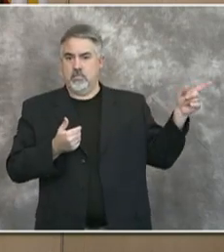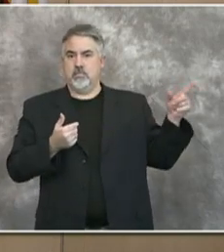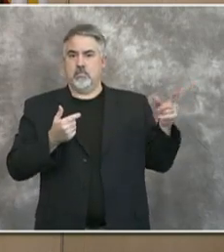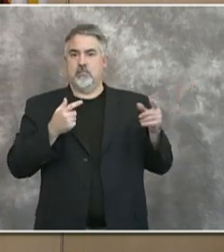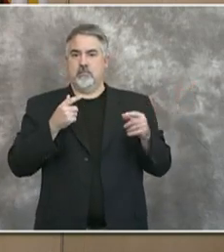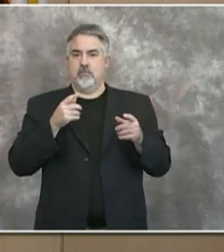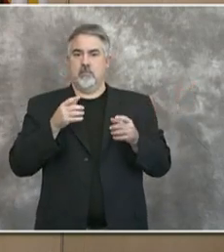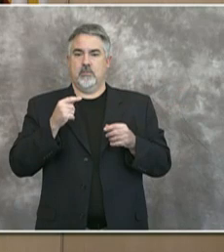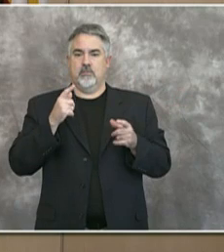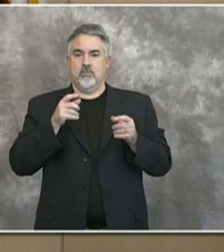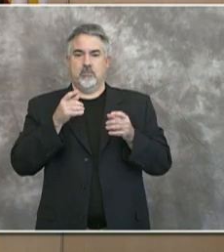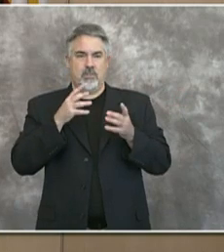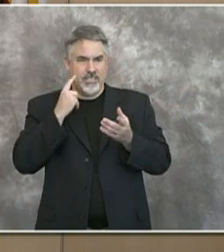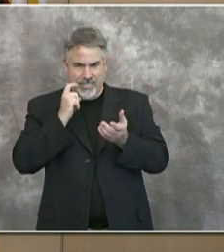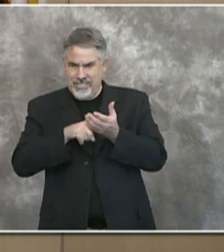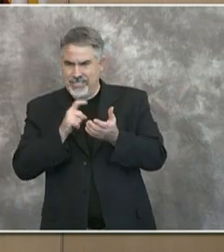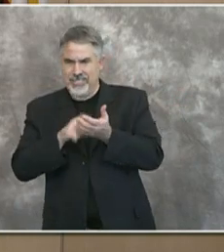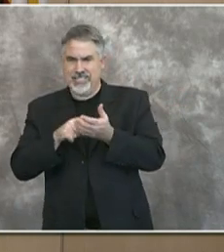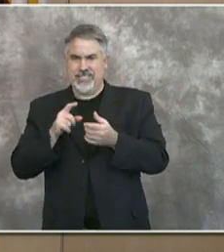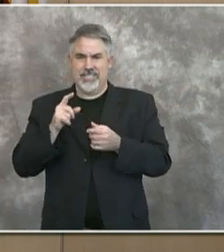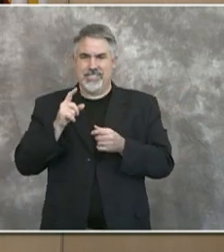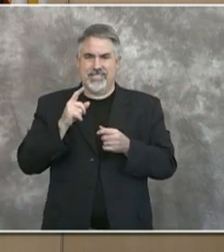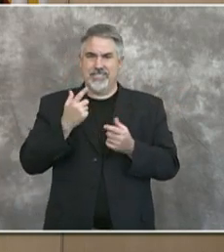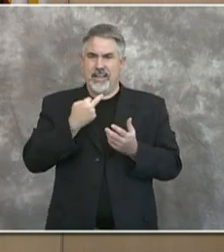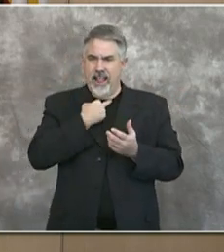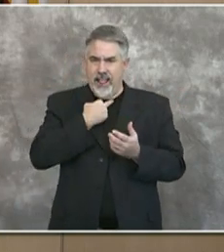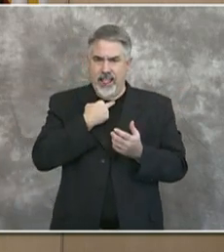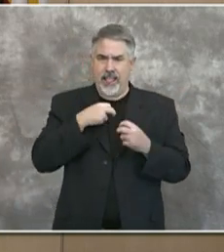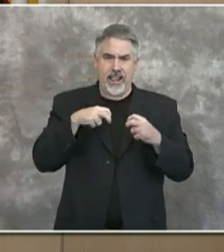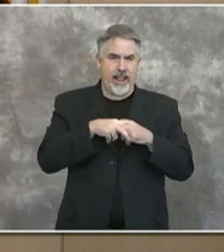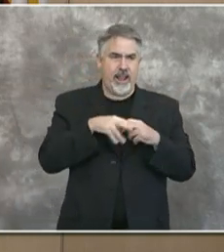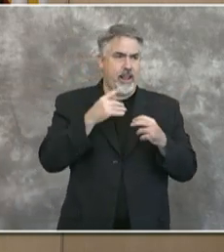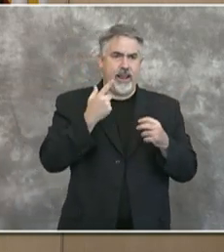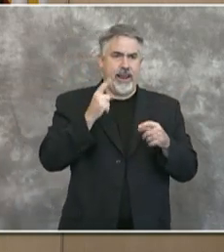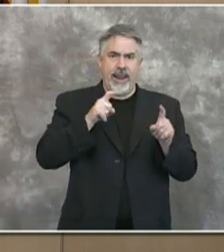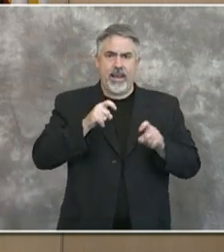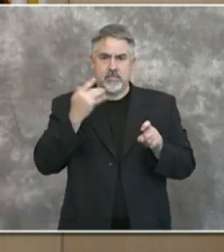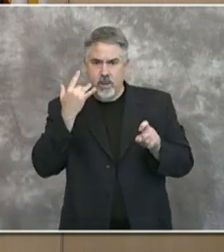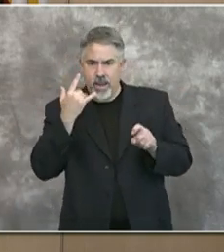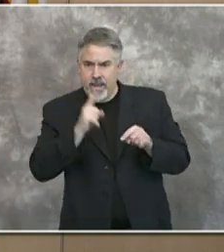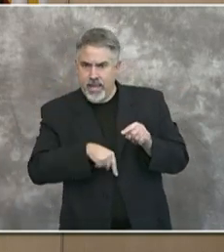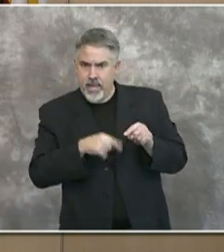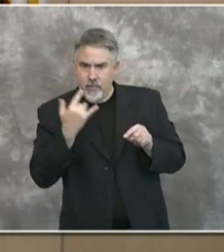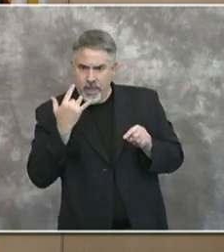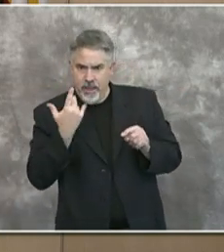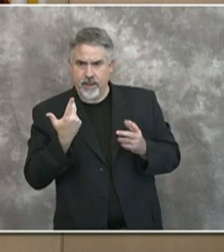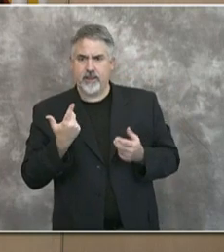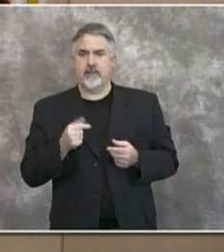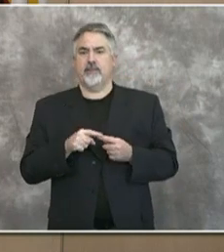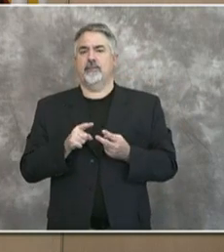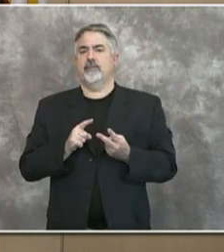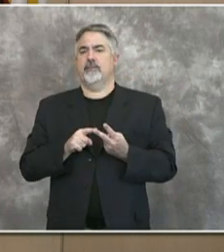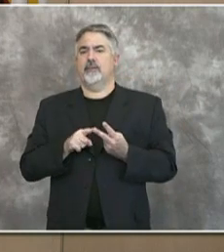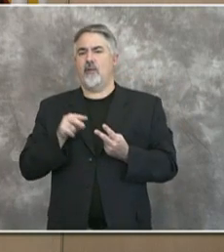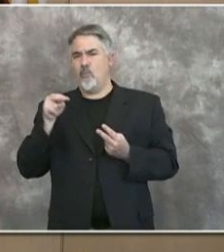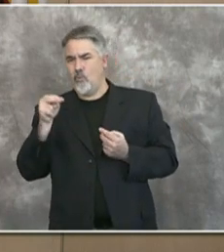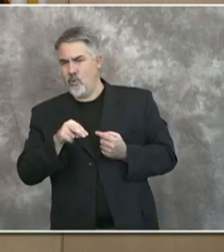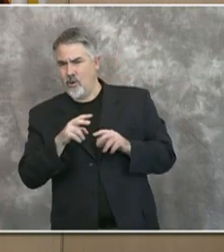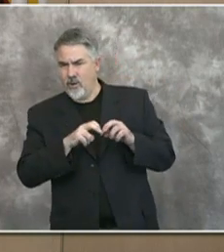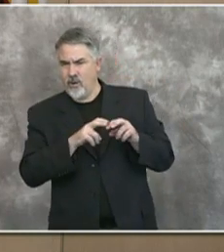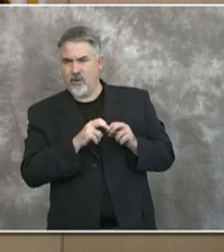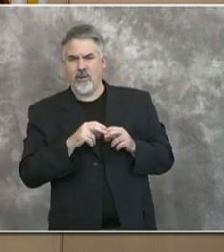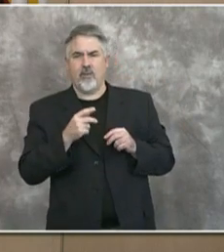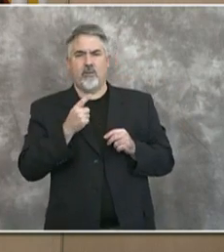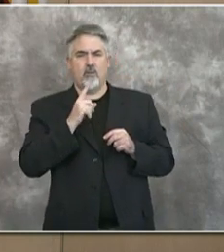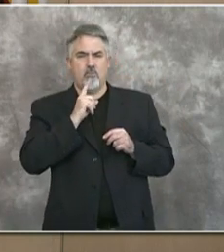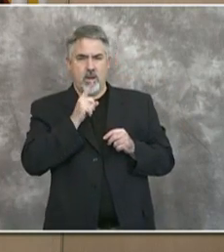identify first what are the barriers to testing. And then the second charge that they have is to look at and to really